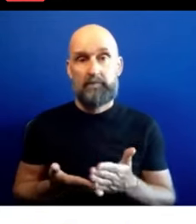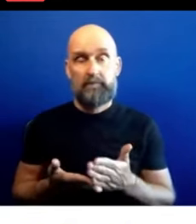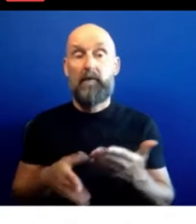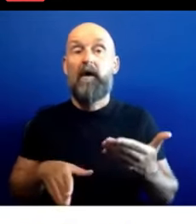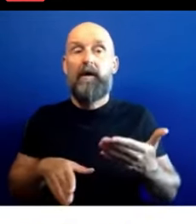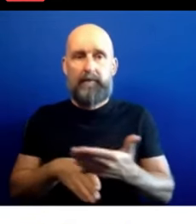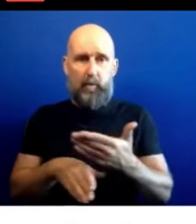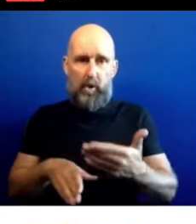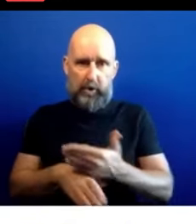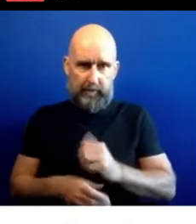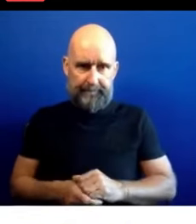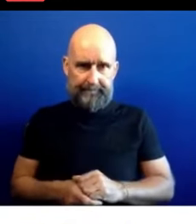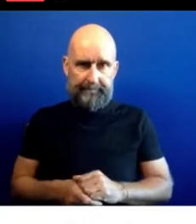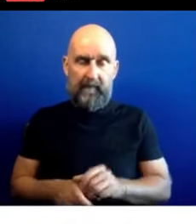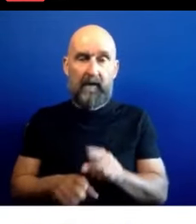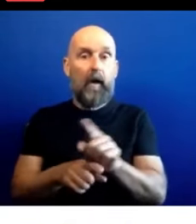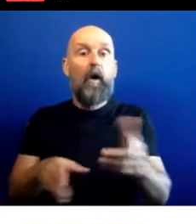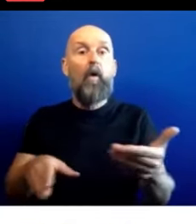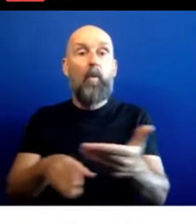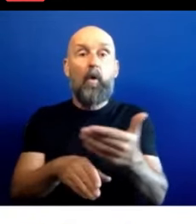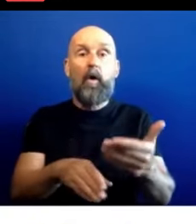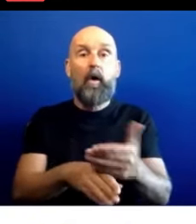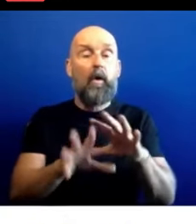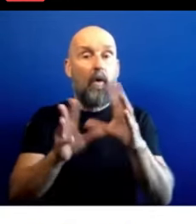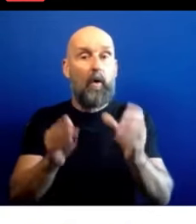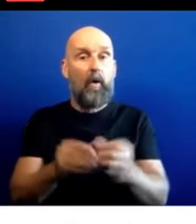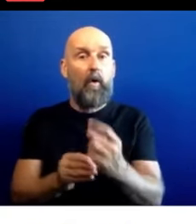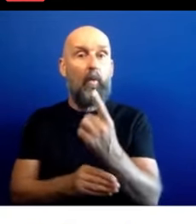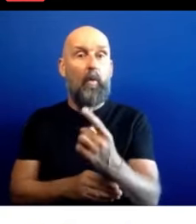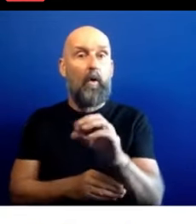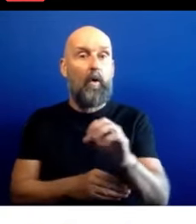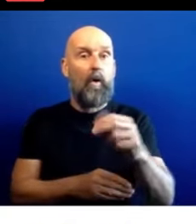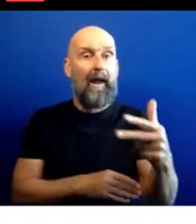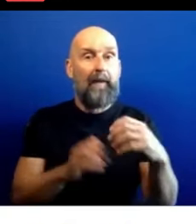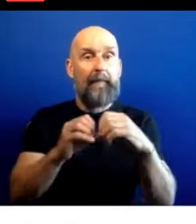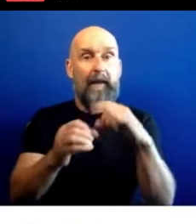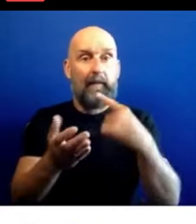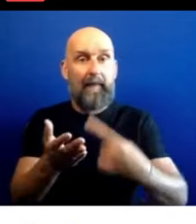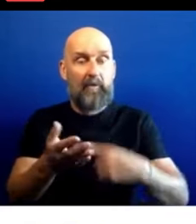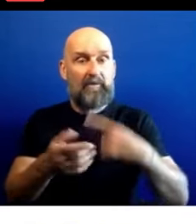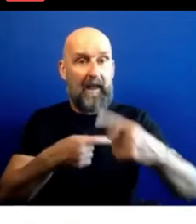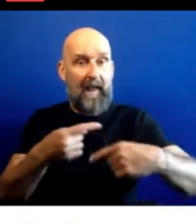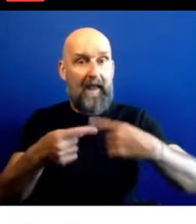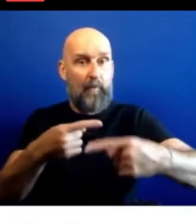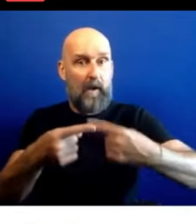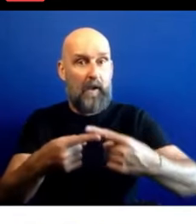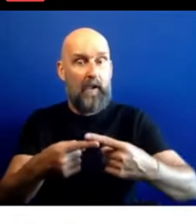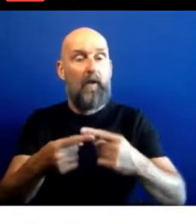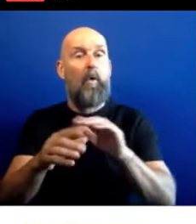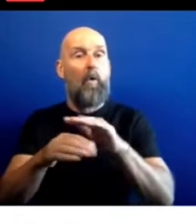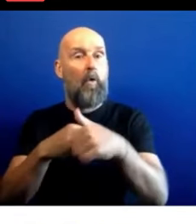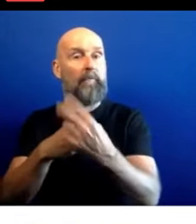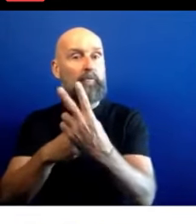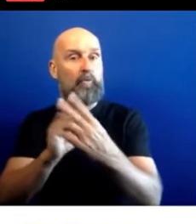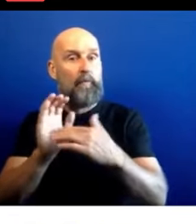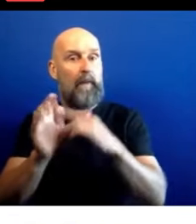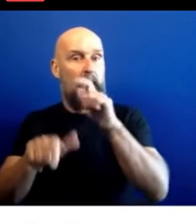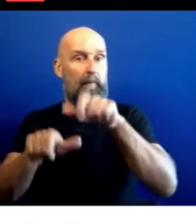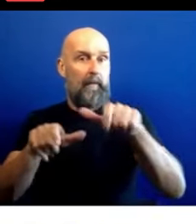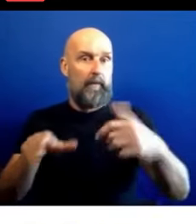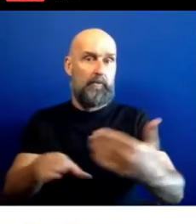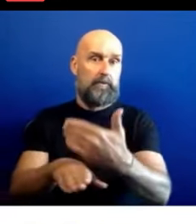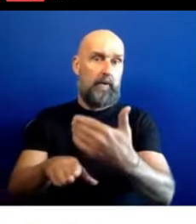And it's work that generates £108 billion a year and employs over 2 million people. Which